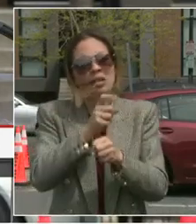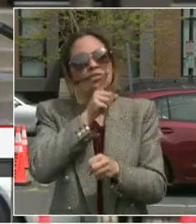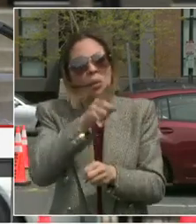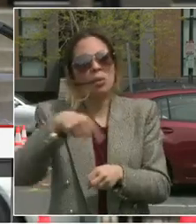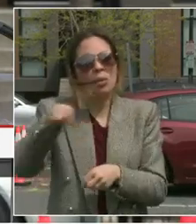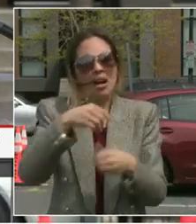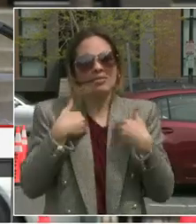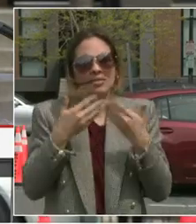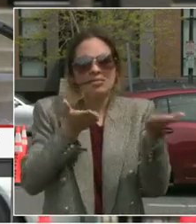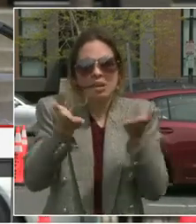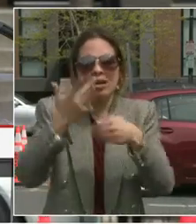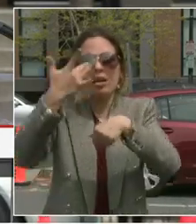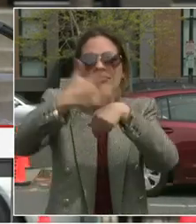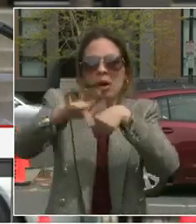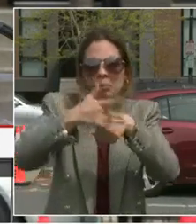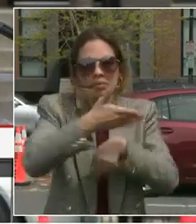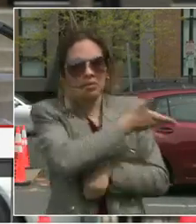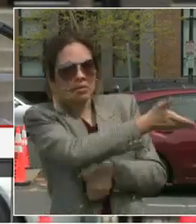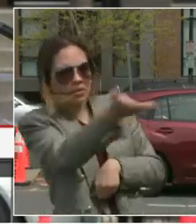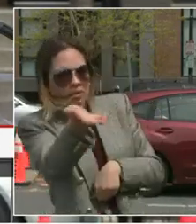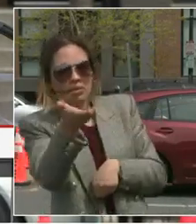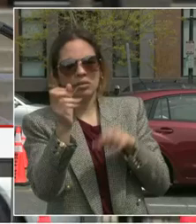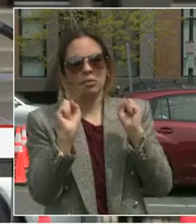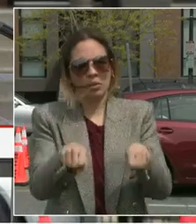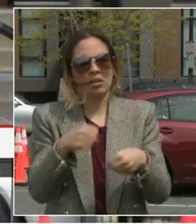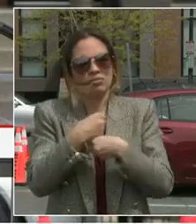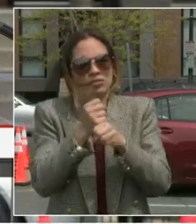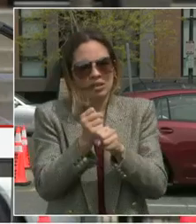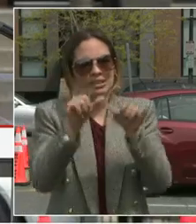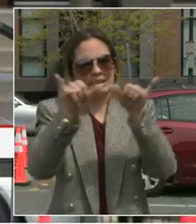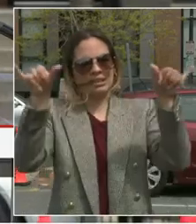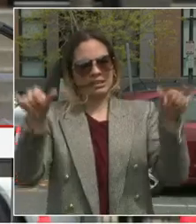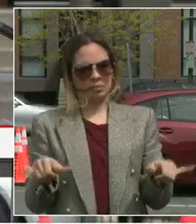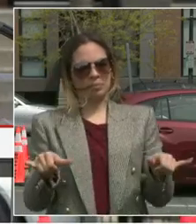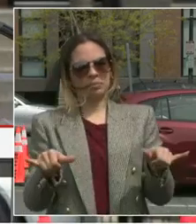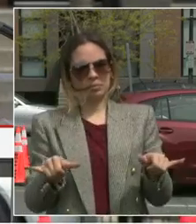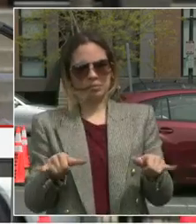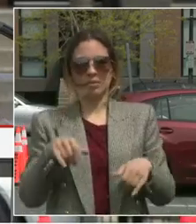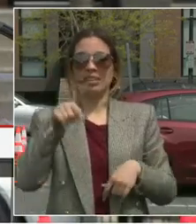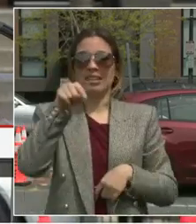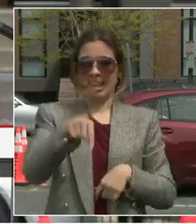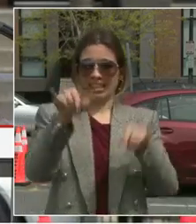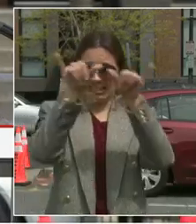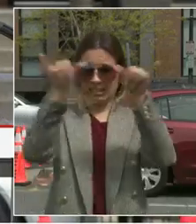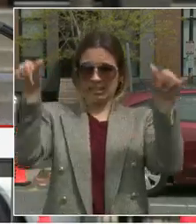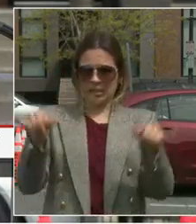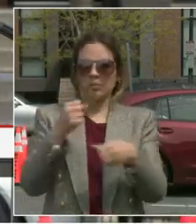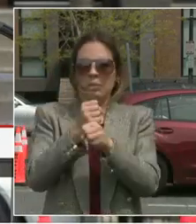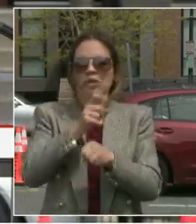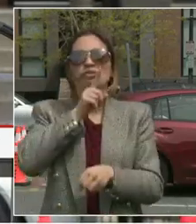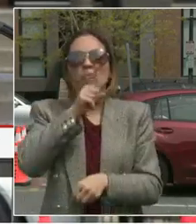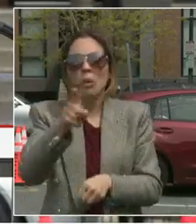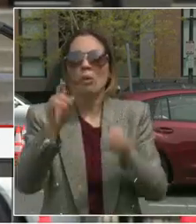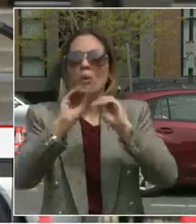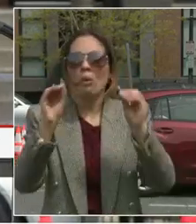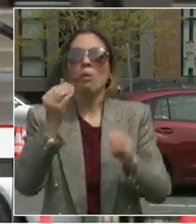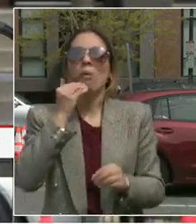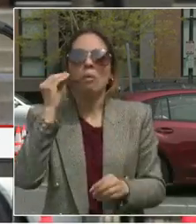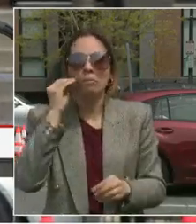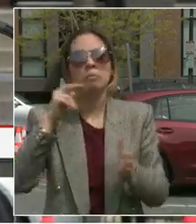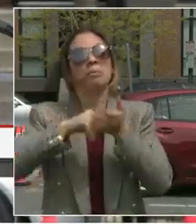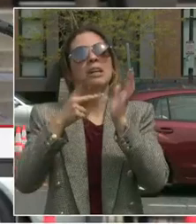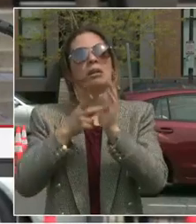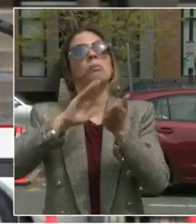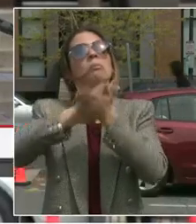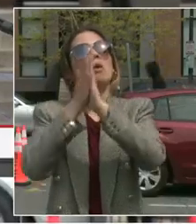to really create a system that can make homelessness rare, brief, and non-recurring. And the number of